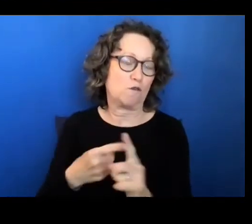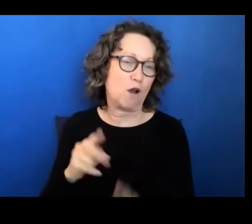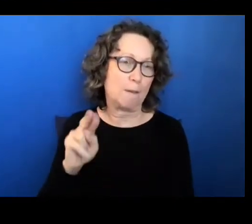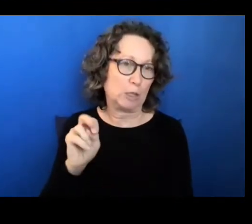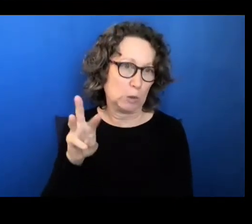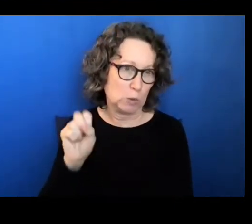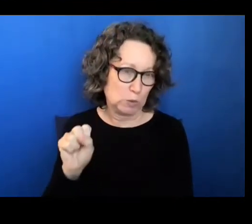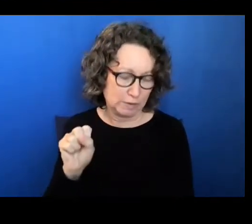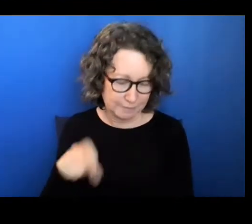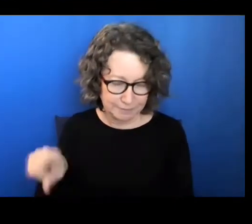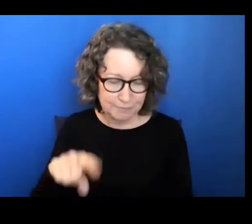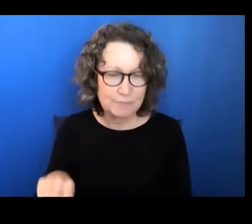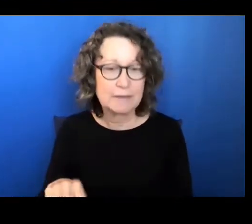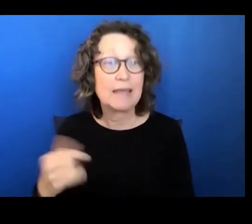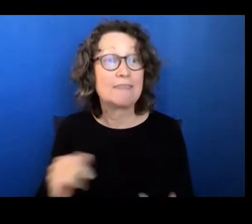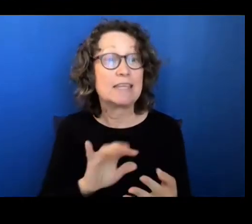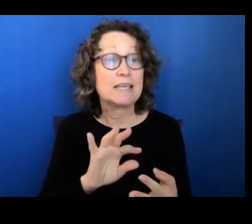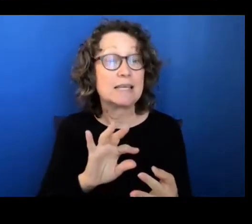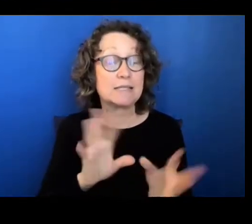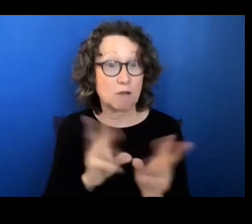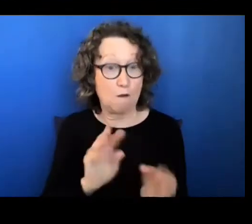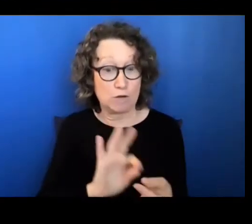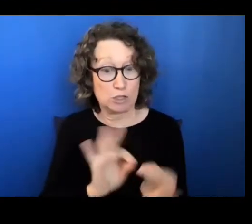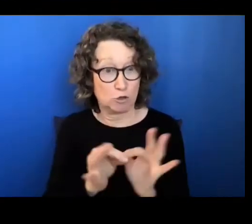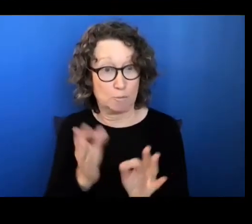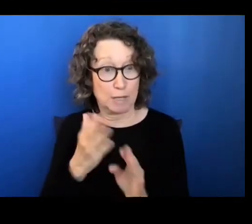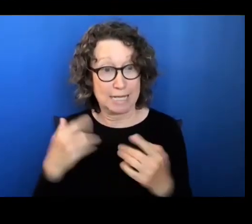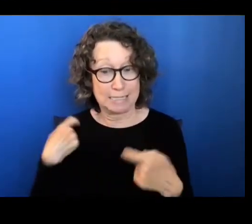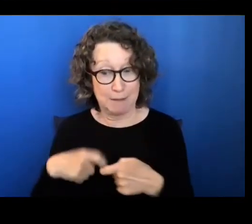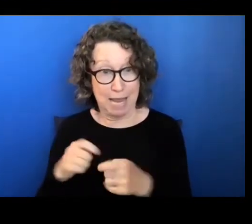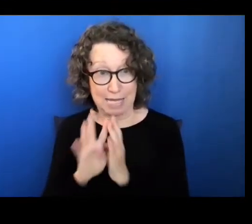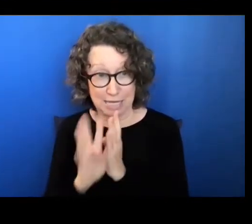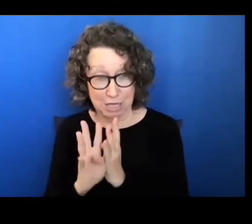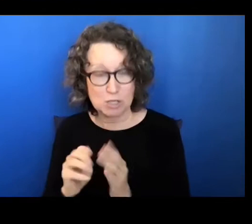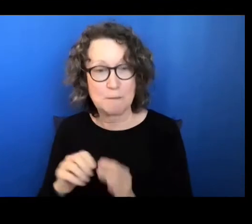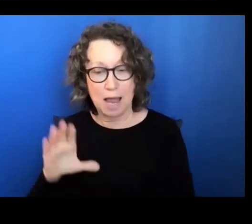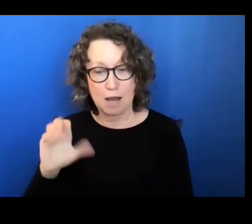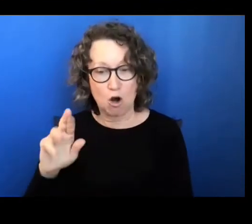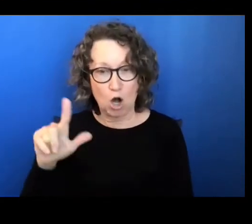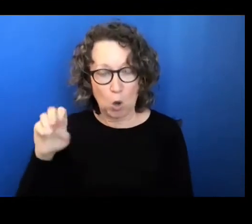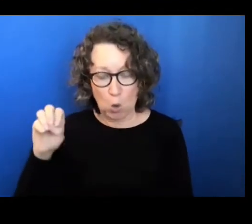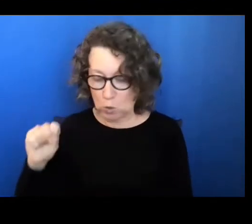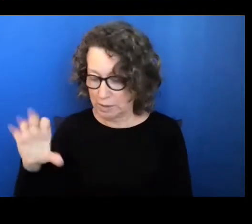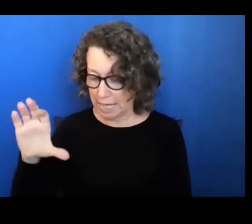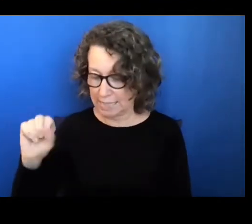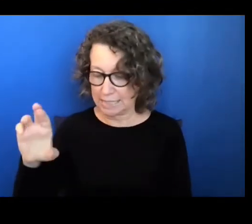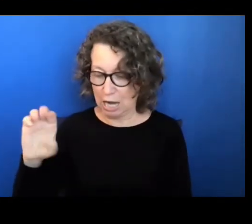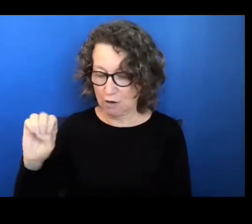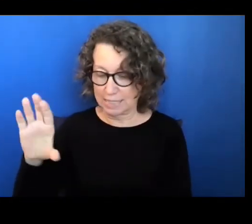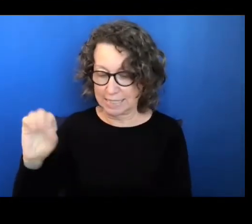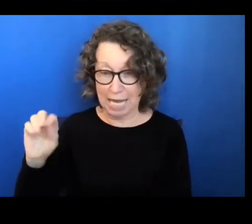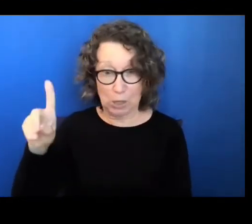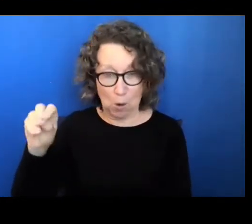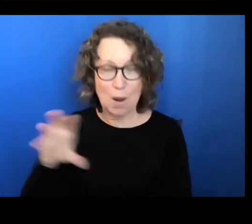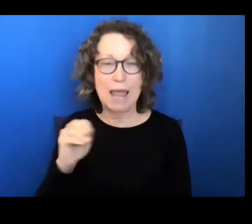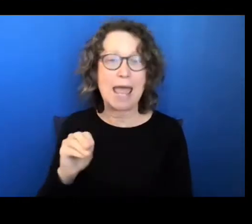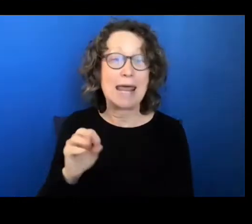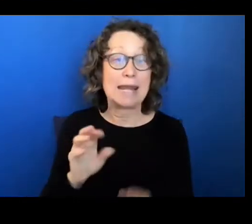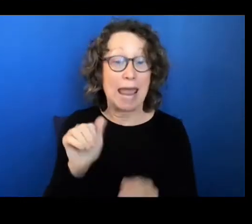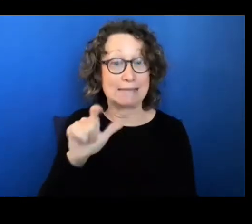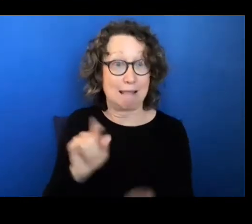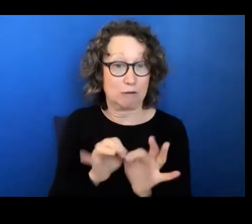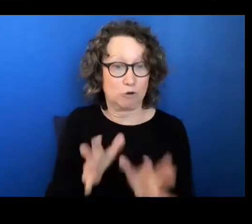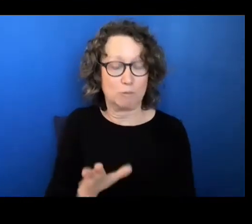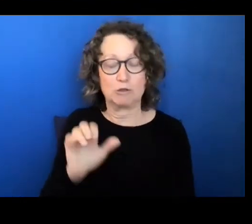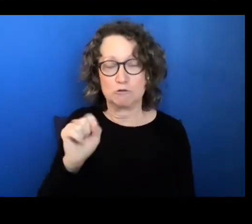press conference is being interpreted in Spanish by Carlos Saracedo and in American Sign Language by Shelley Lawrence. Videos